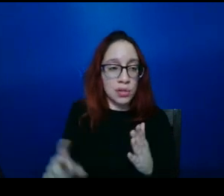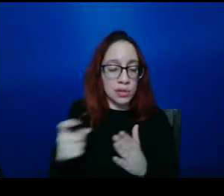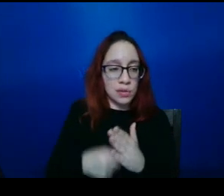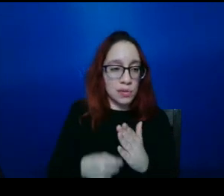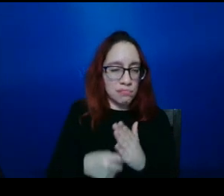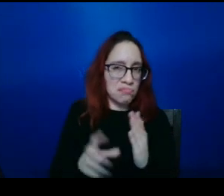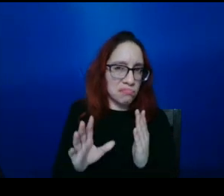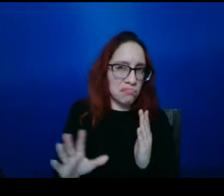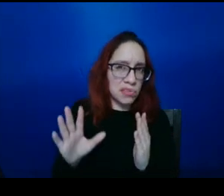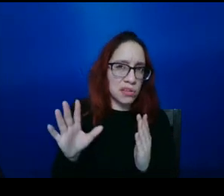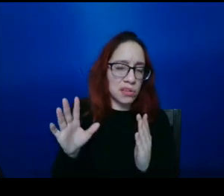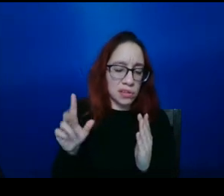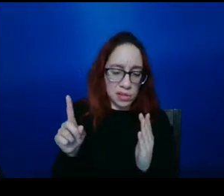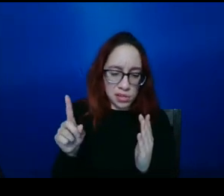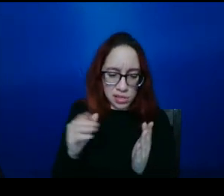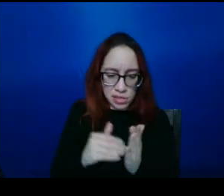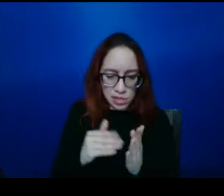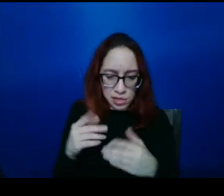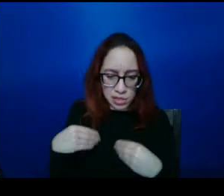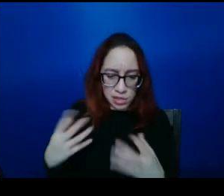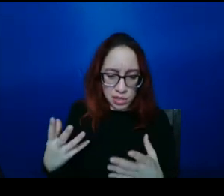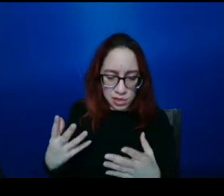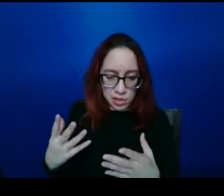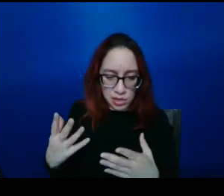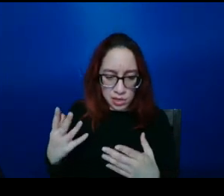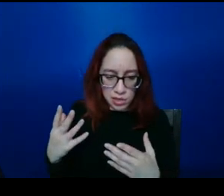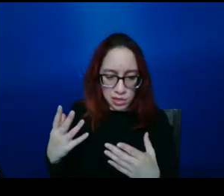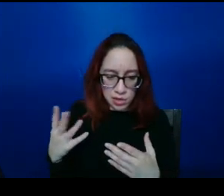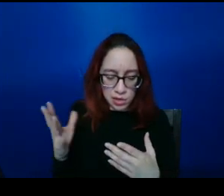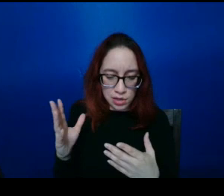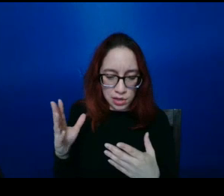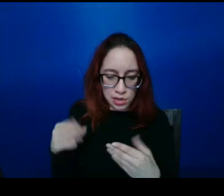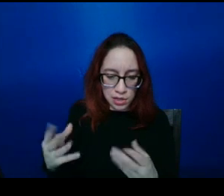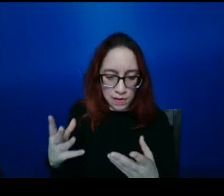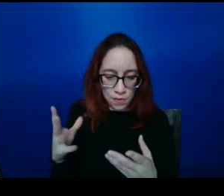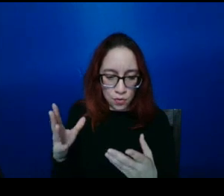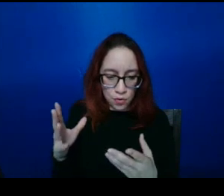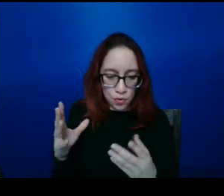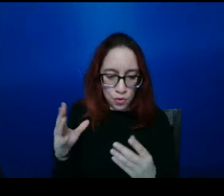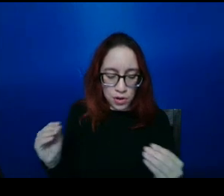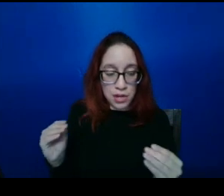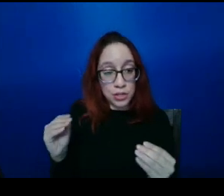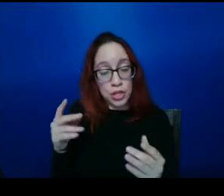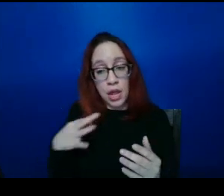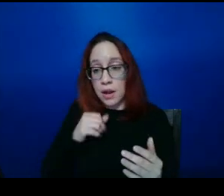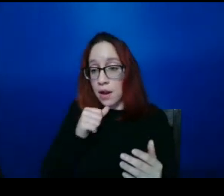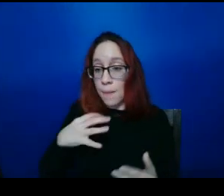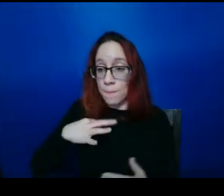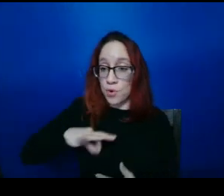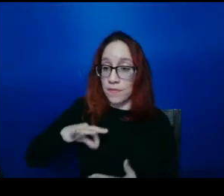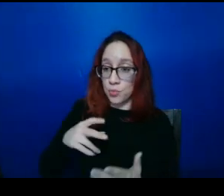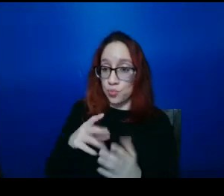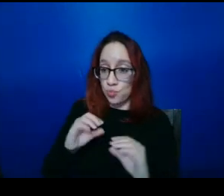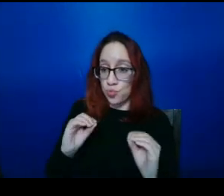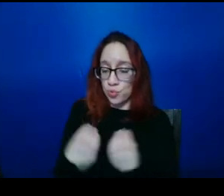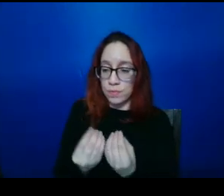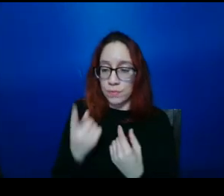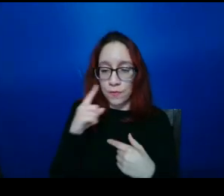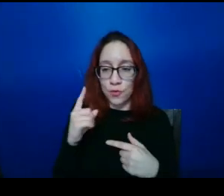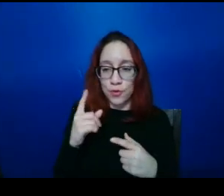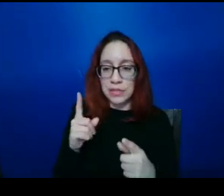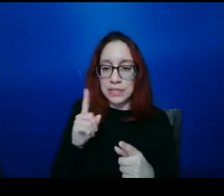credit about $1,000 that also they can give to those nonprofit organizations for the